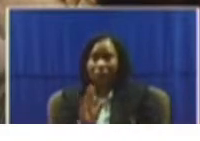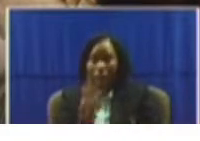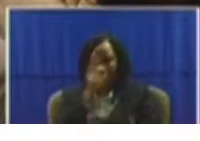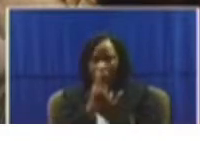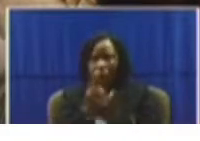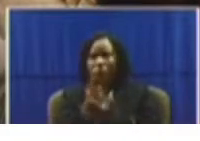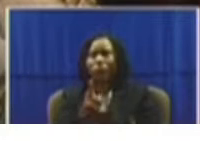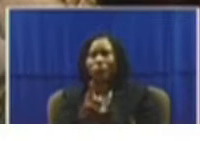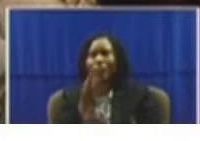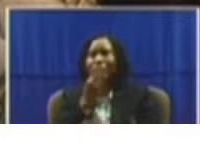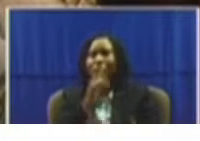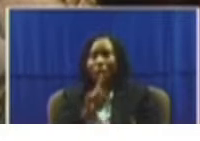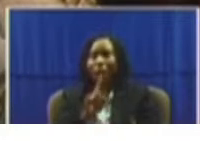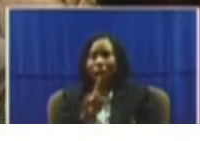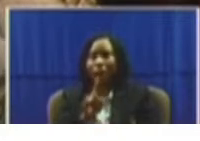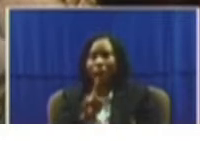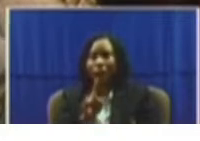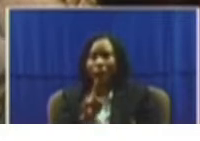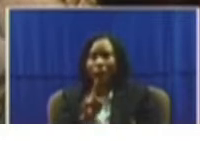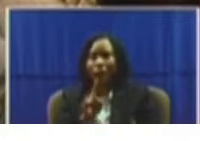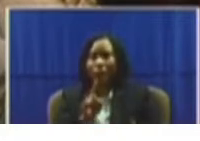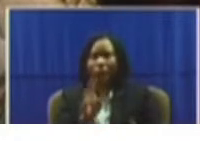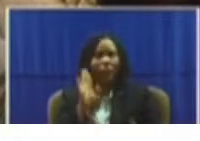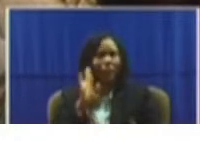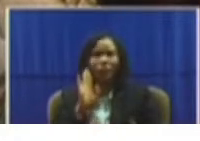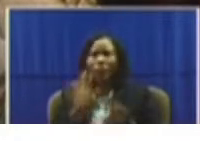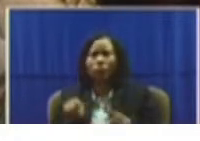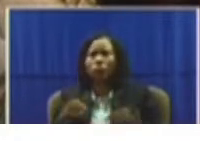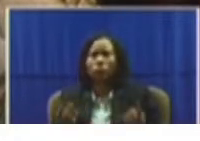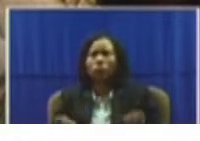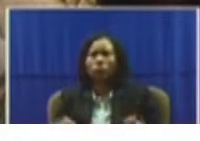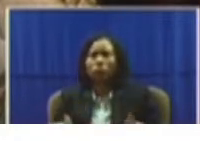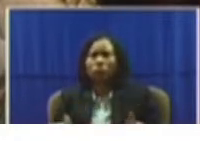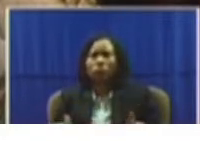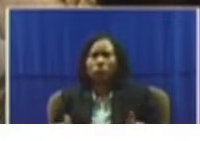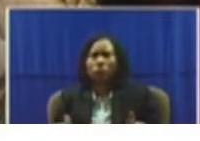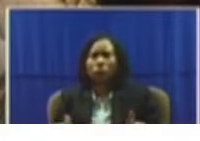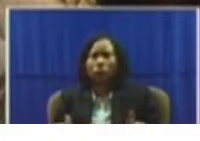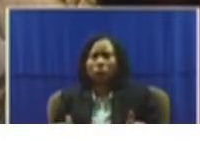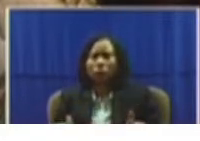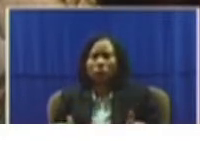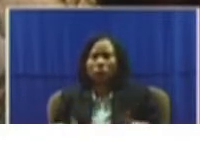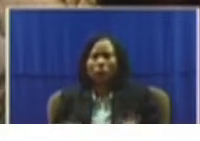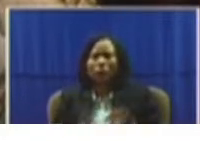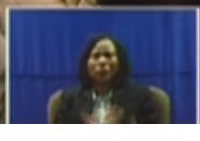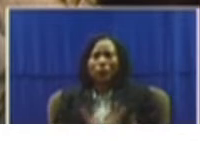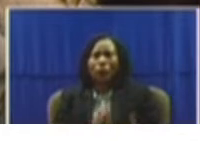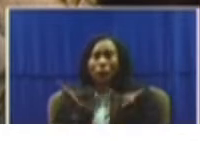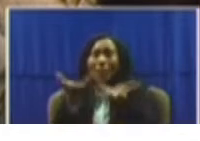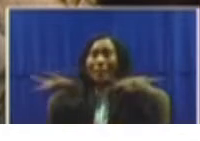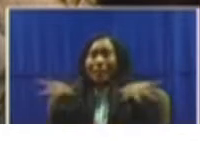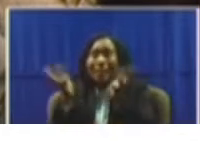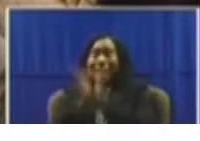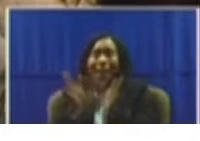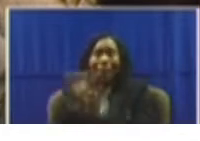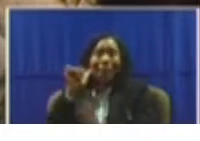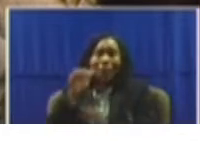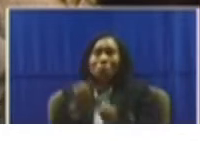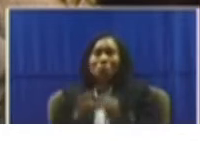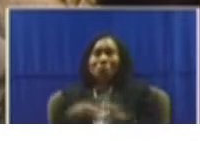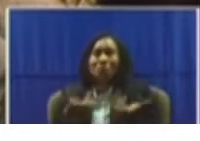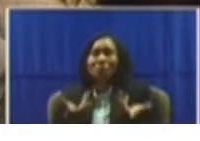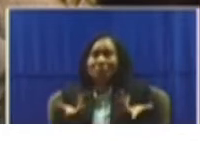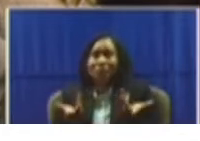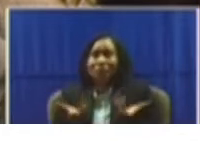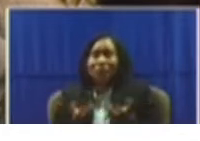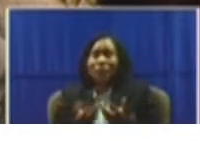not? I didn't hear. No, you did hear. You did. Madam Speaker, they were howling. And at the rate at which you